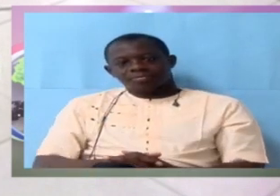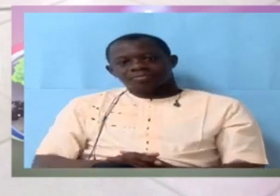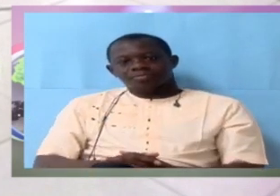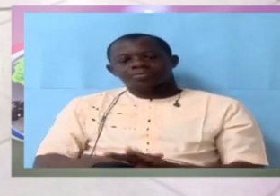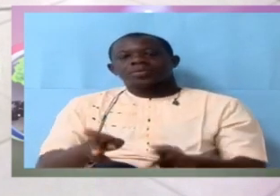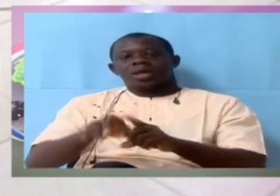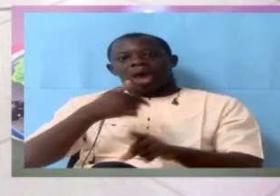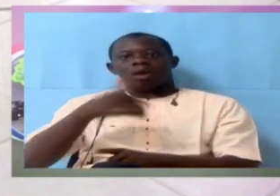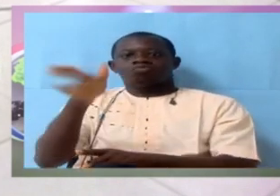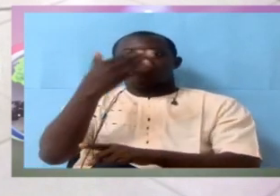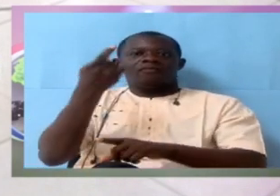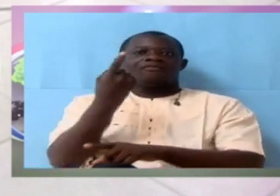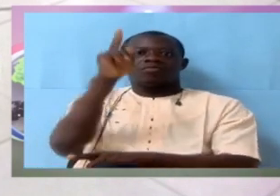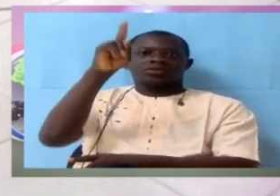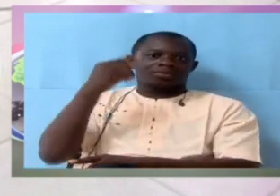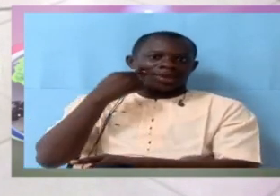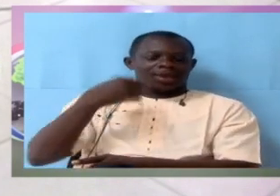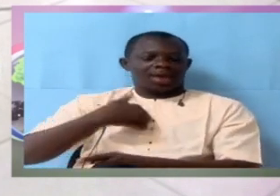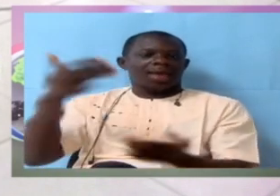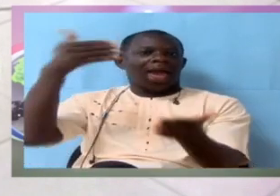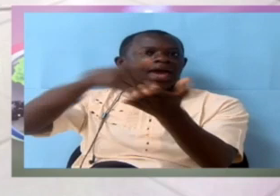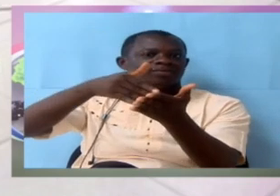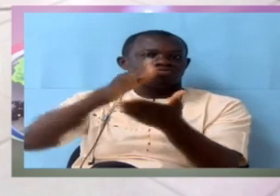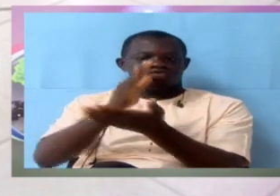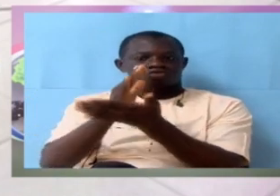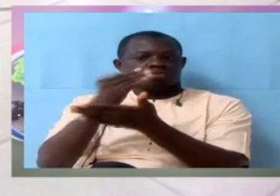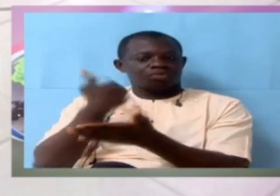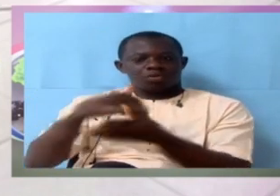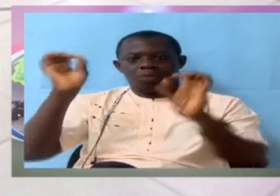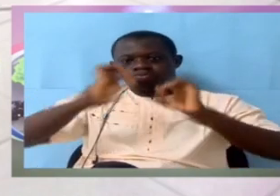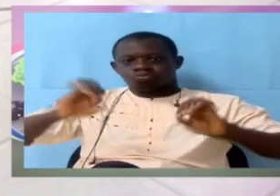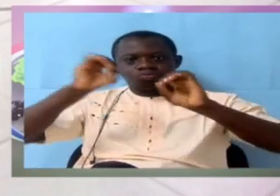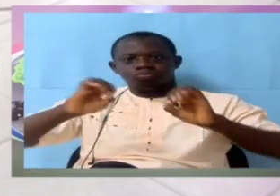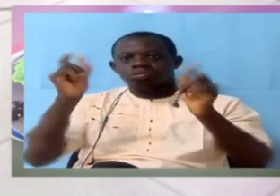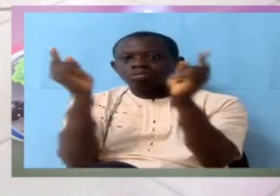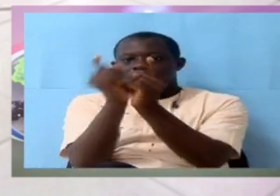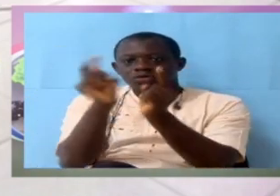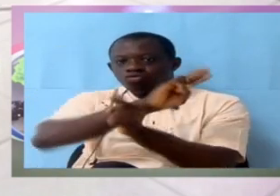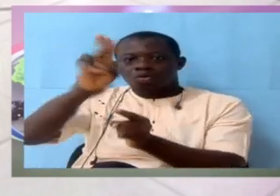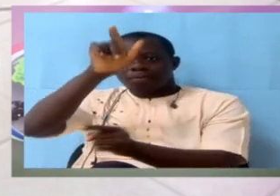I went, the first day that I went there, they were not at the hospital that day. I didn't find anybody there.